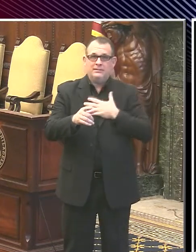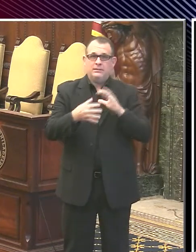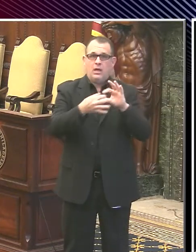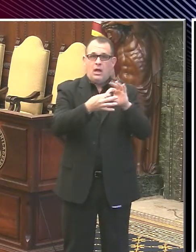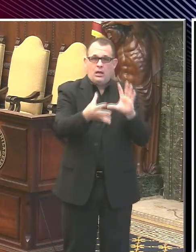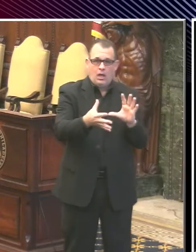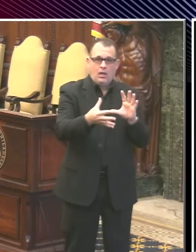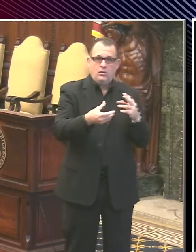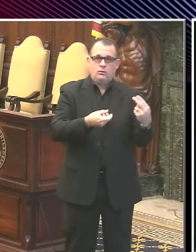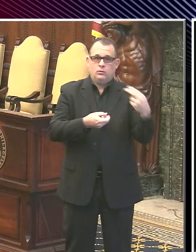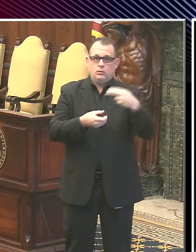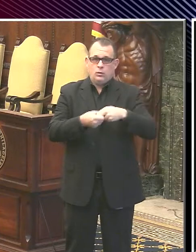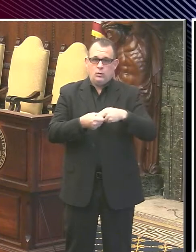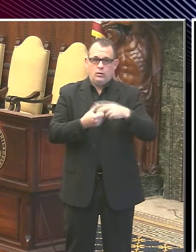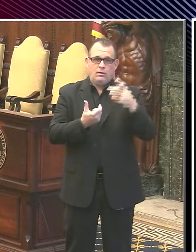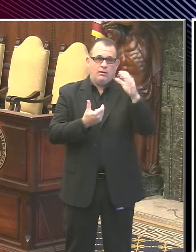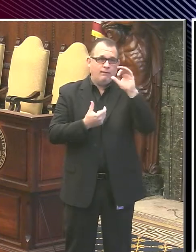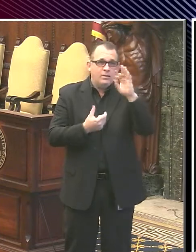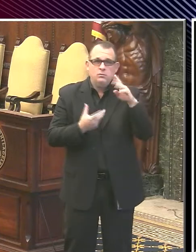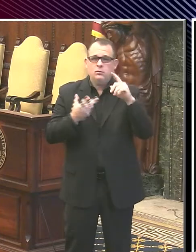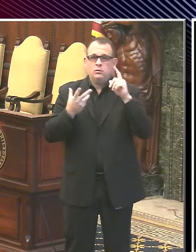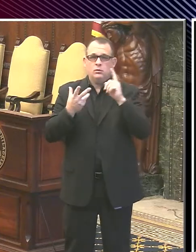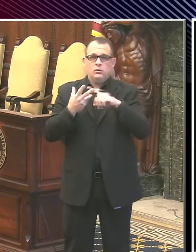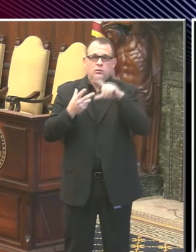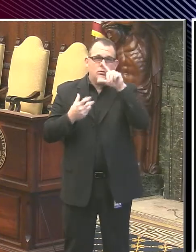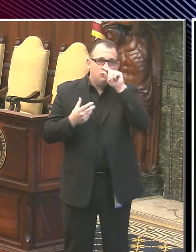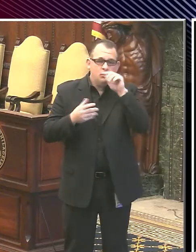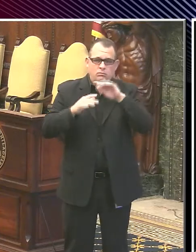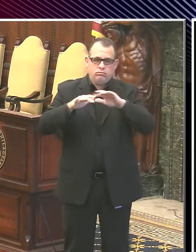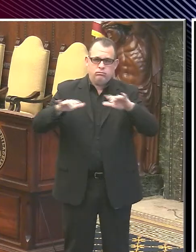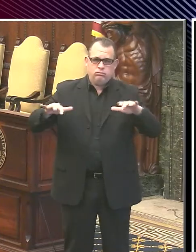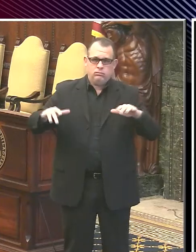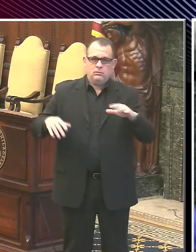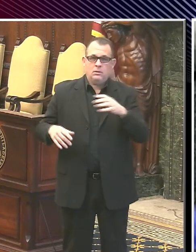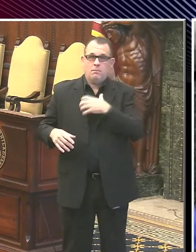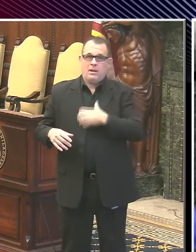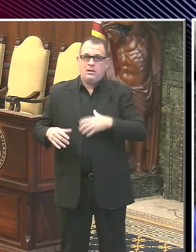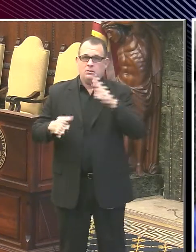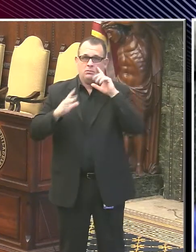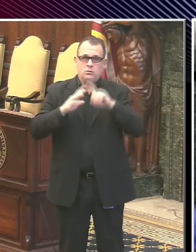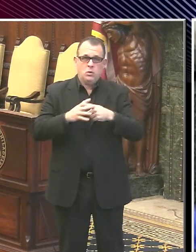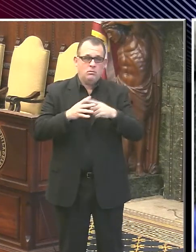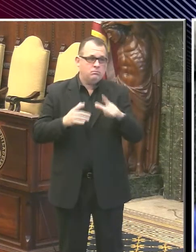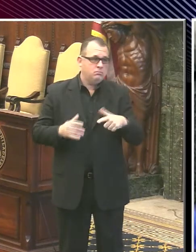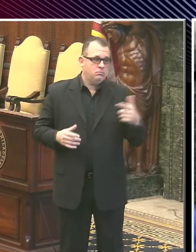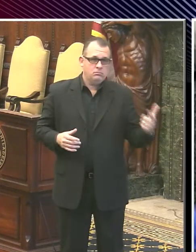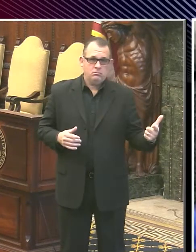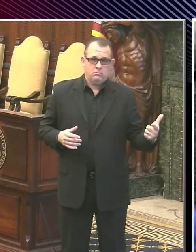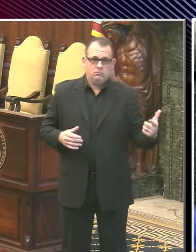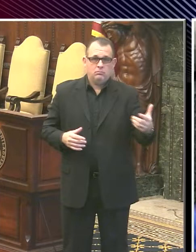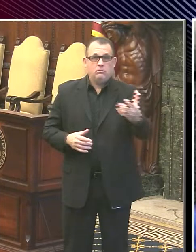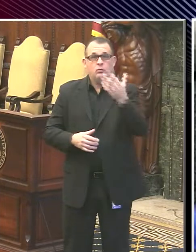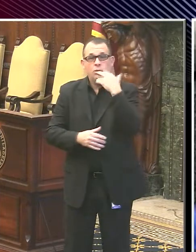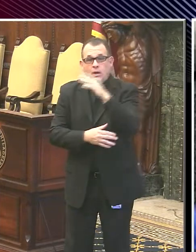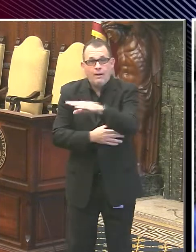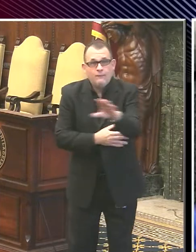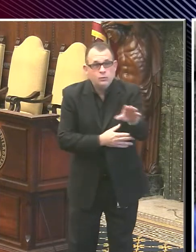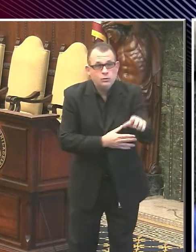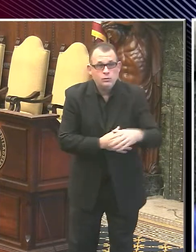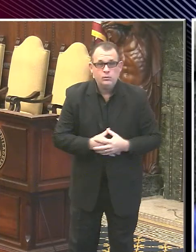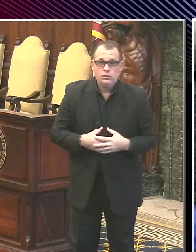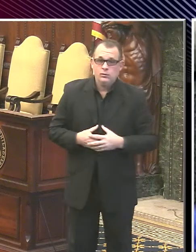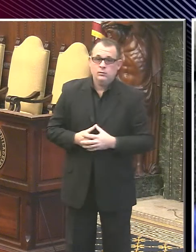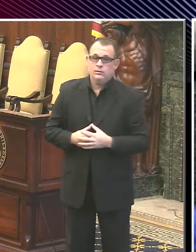briefing with opening remarks from Mayor Kenney. Mayor, you have the floor. Thanks, Mike, and good afternoon, everyone. Today I'm speaking to you